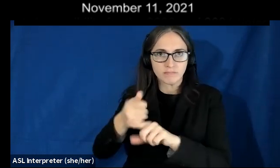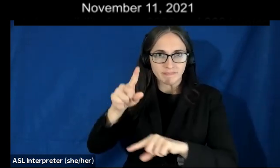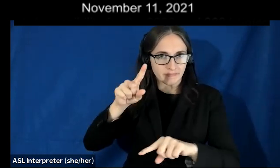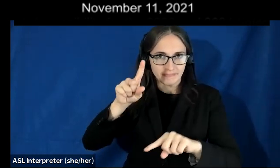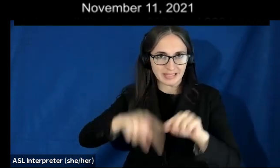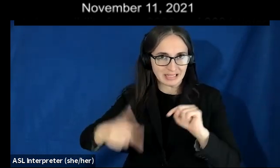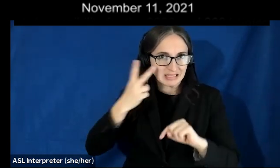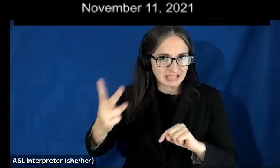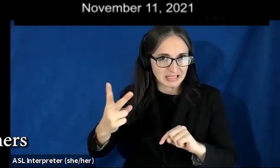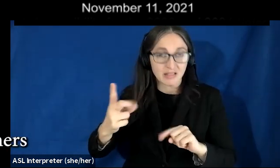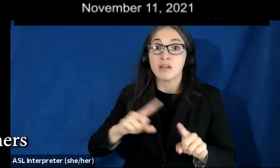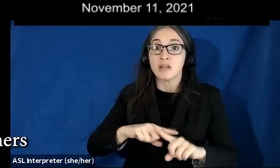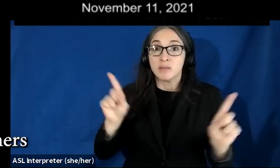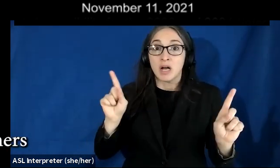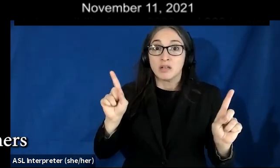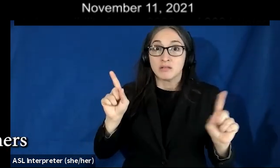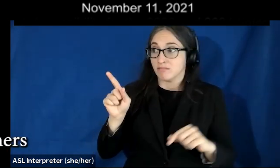this creates